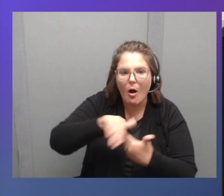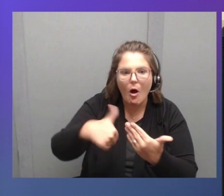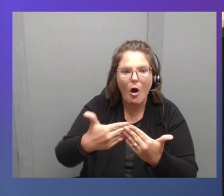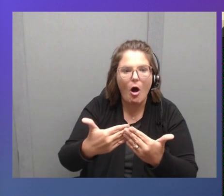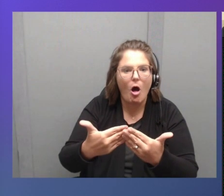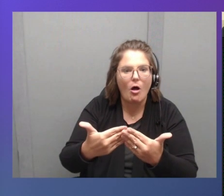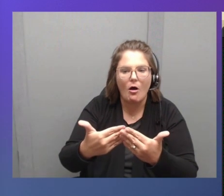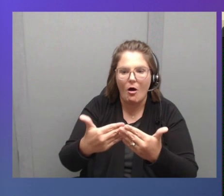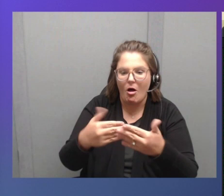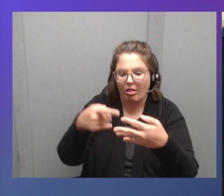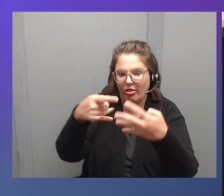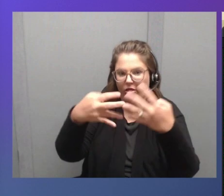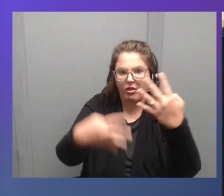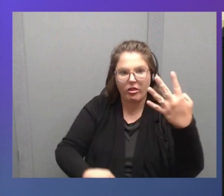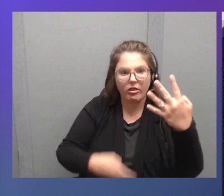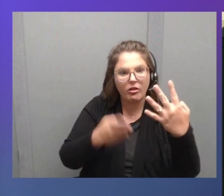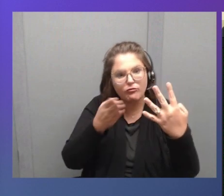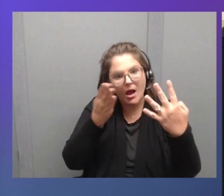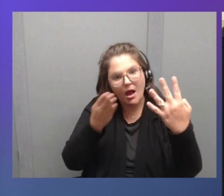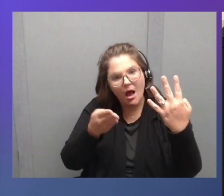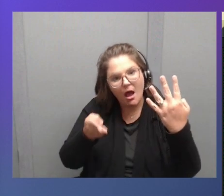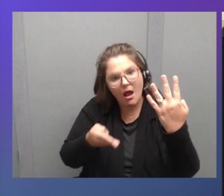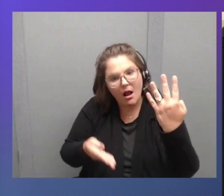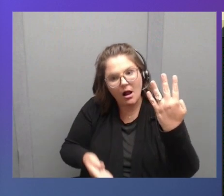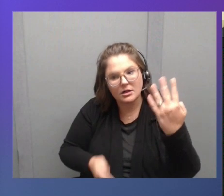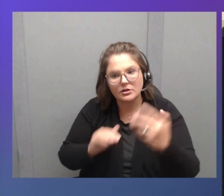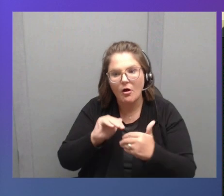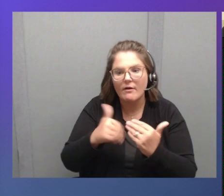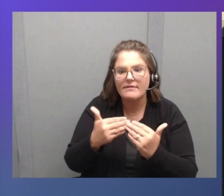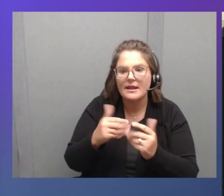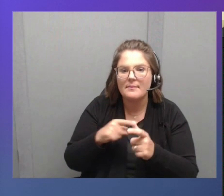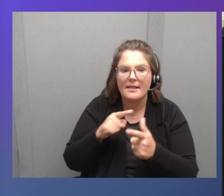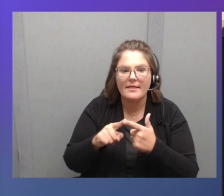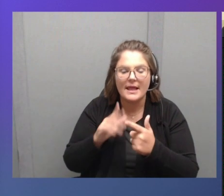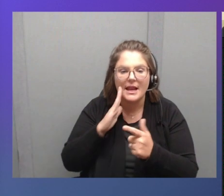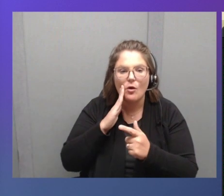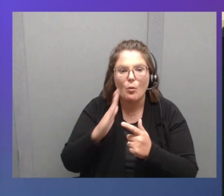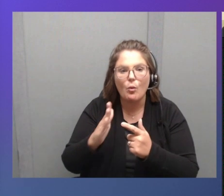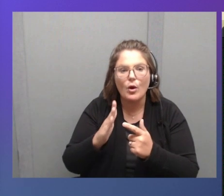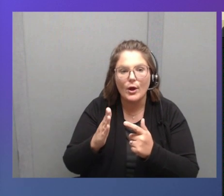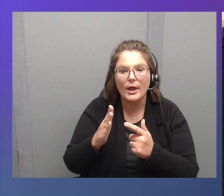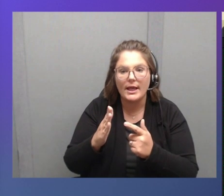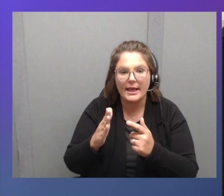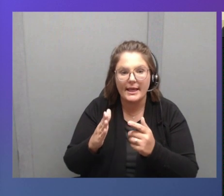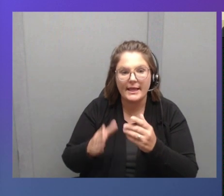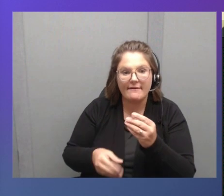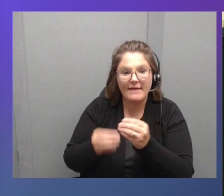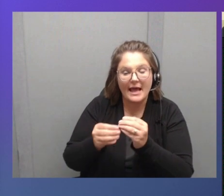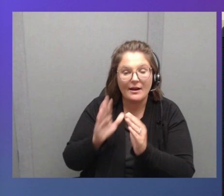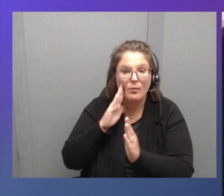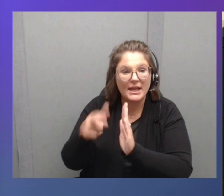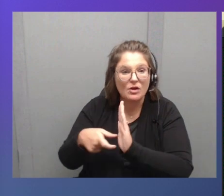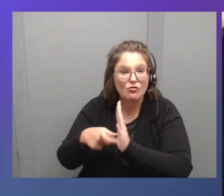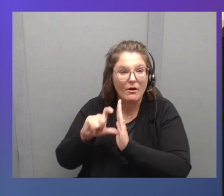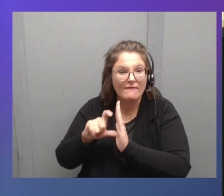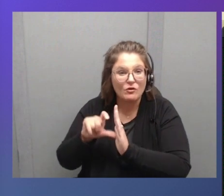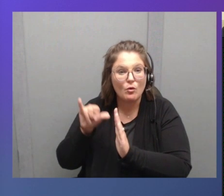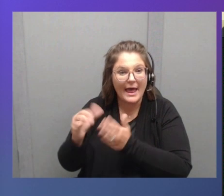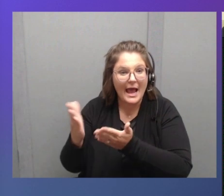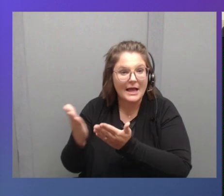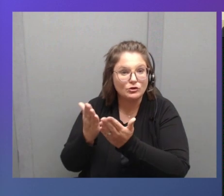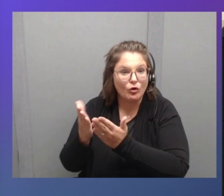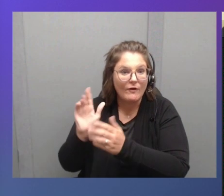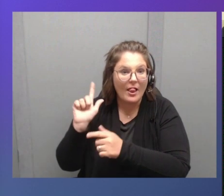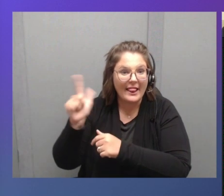It's collated all of the packages that are installed on it. We can review the server inventory in a few minutes, and it's going to tell us things like